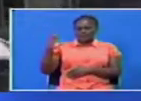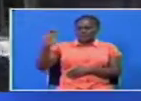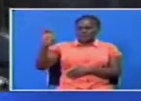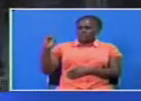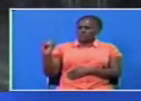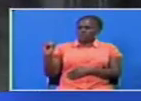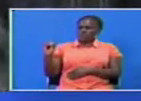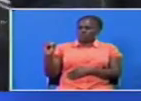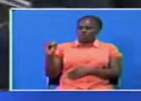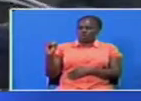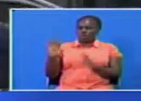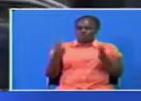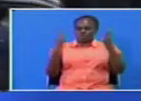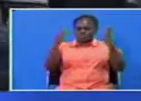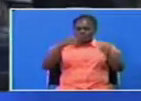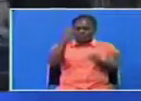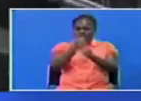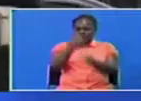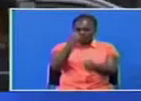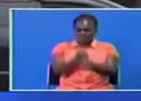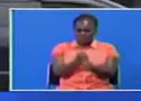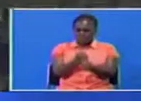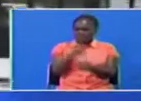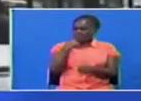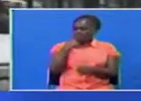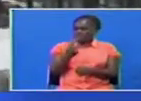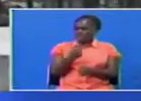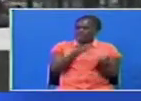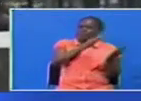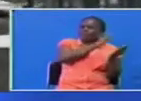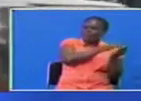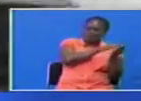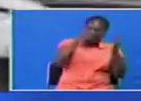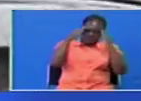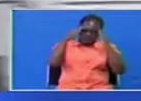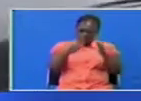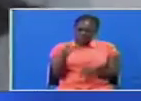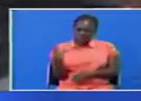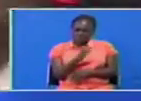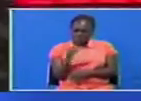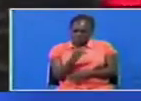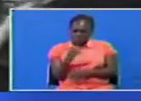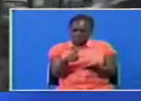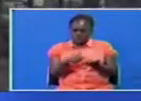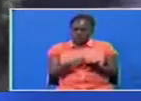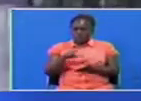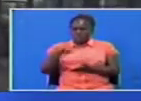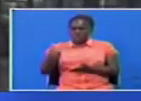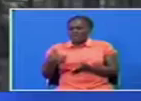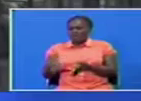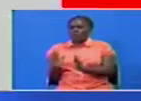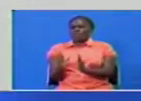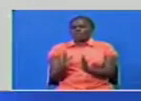Gideon Muriuki lauded the performance, noting the bank was keen on growing customer loans by use of alternative delivery